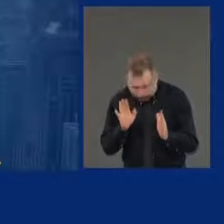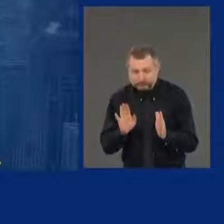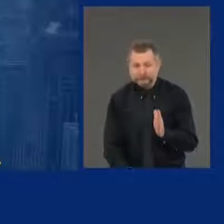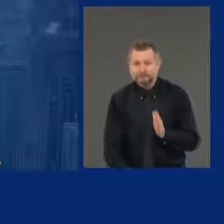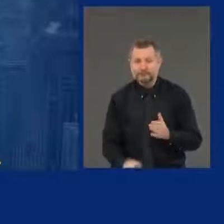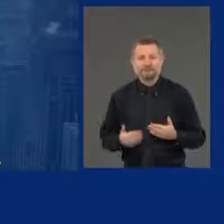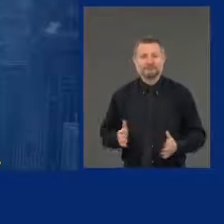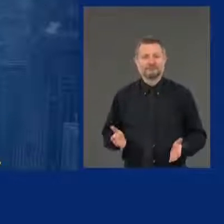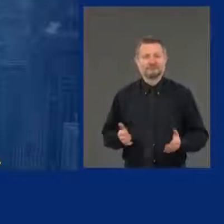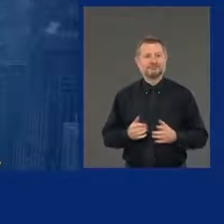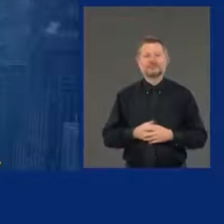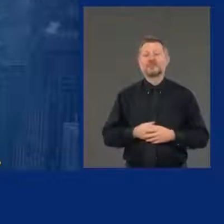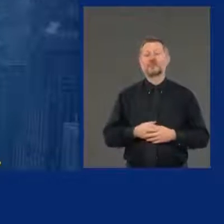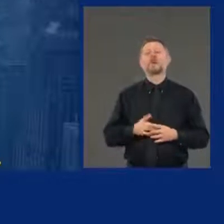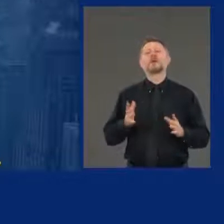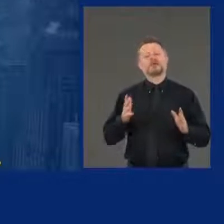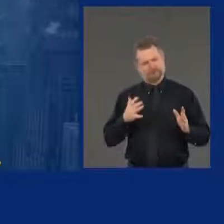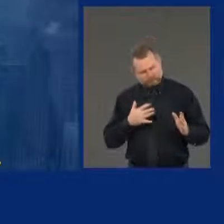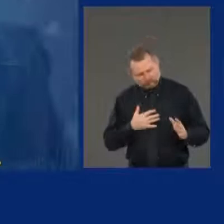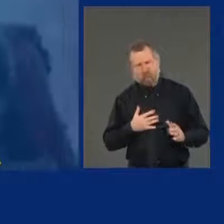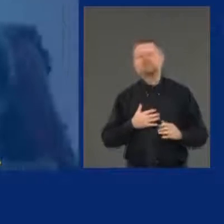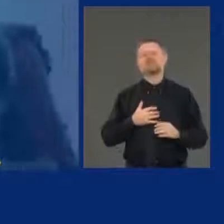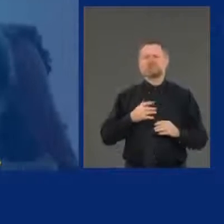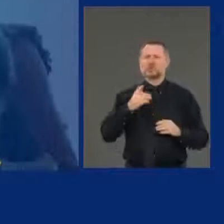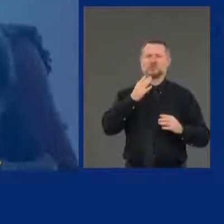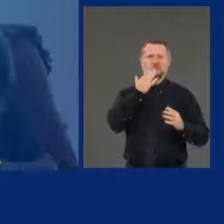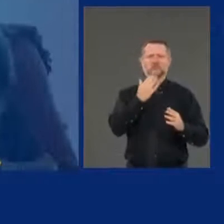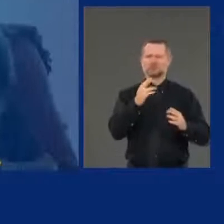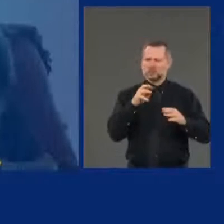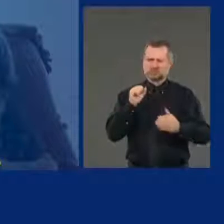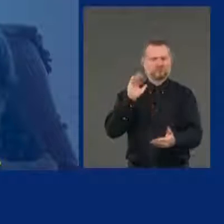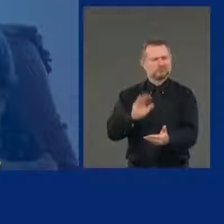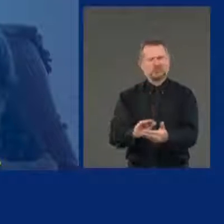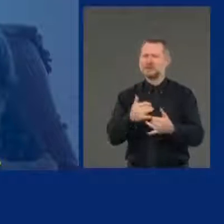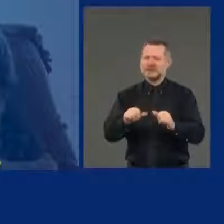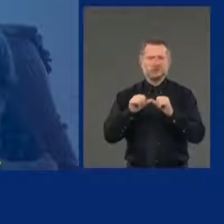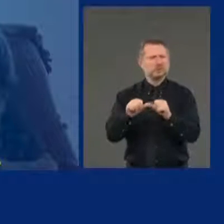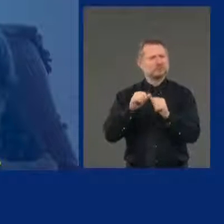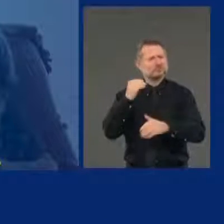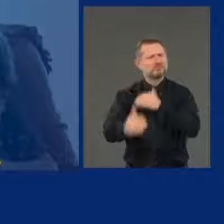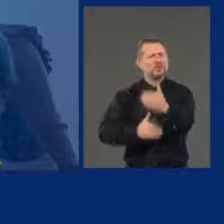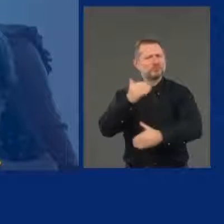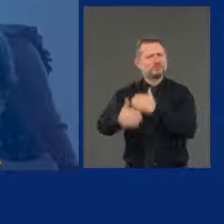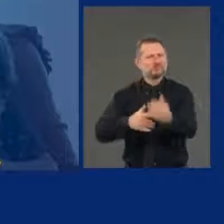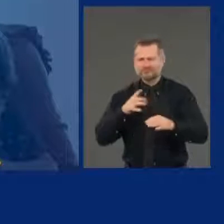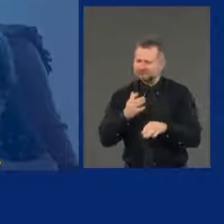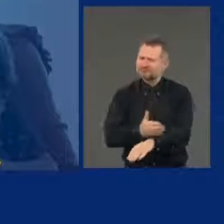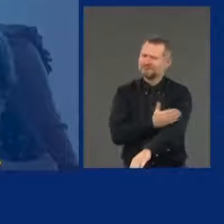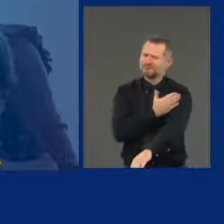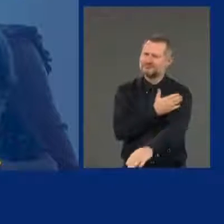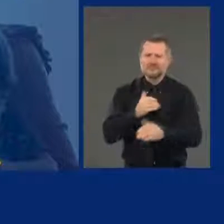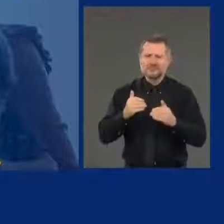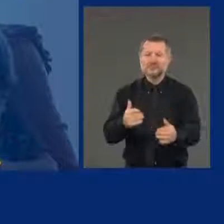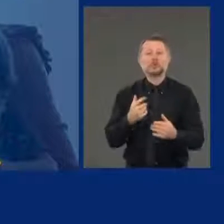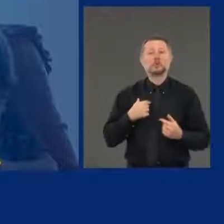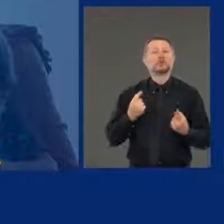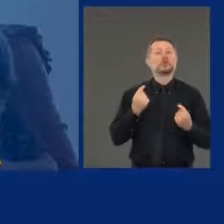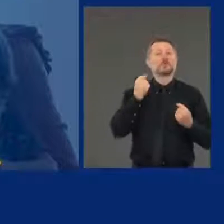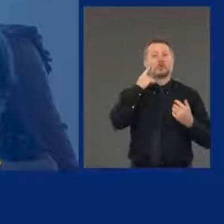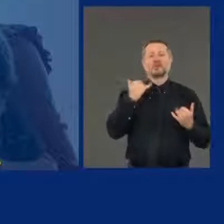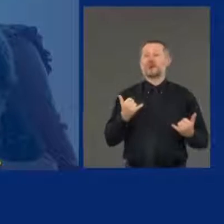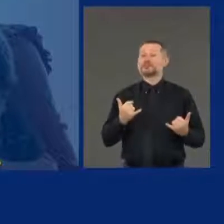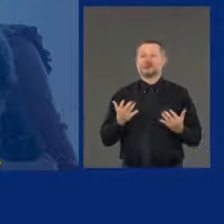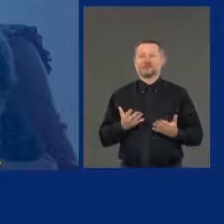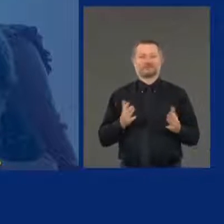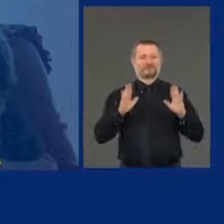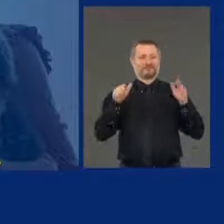So personally, that is great news. We just have to keep going now, and we will. We're going to expand the timeline